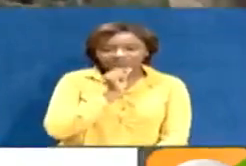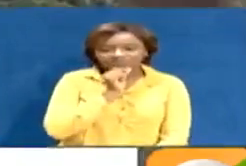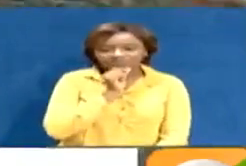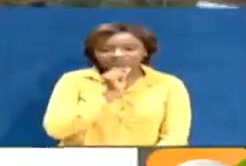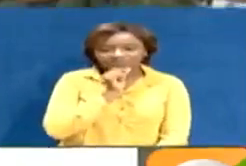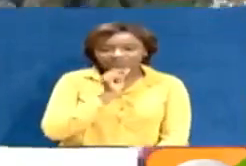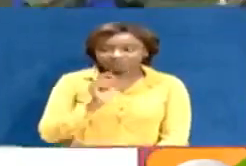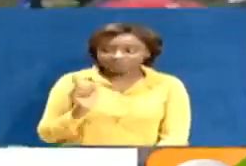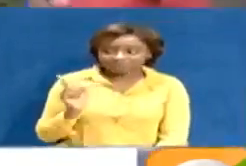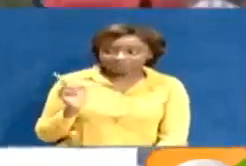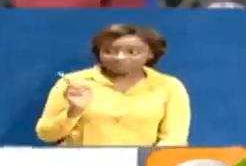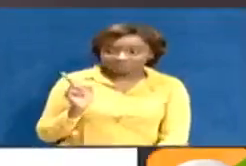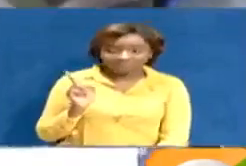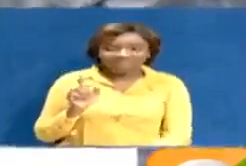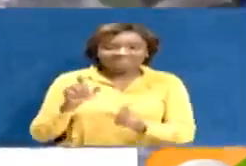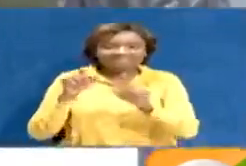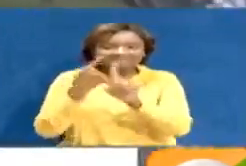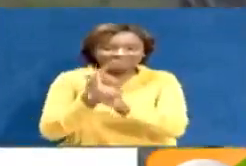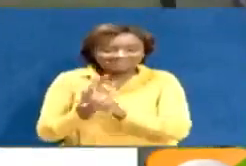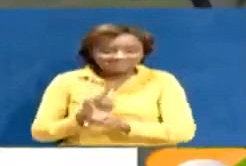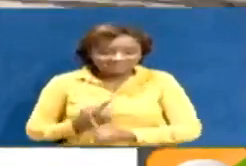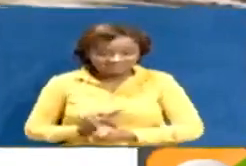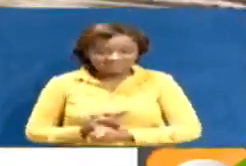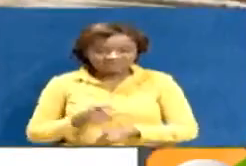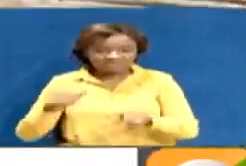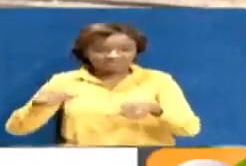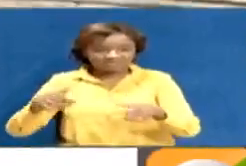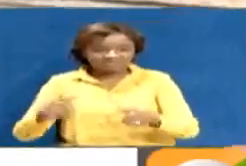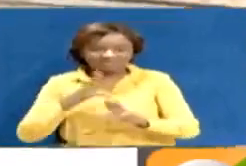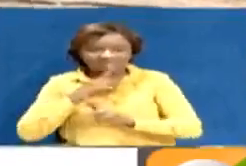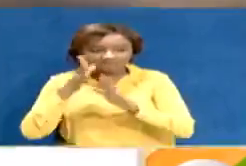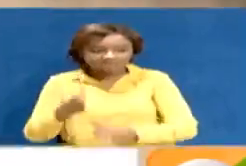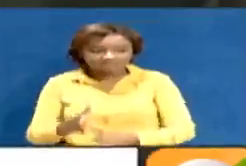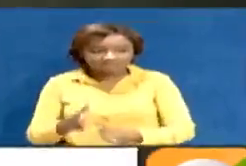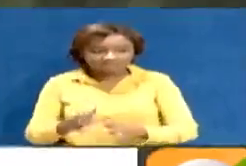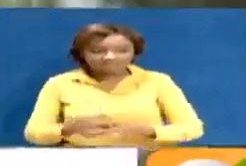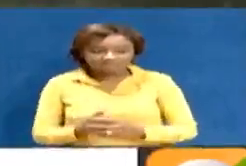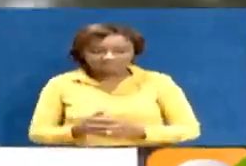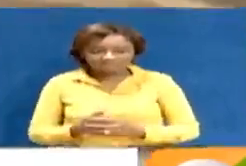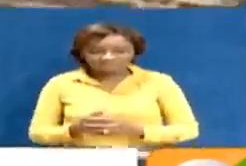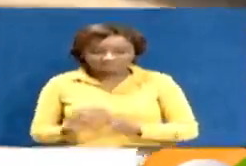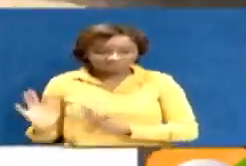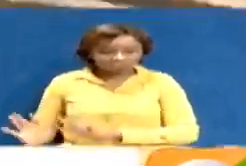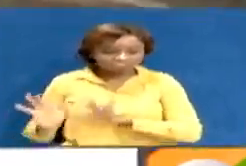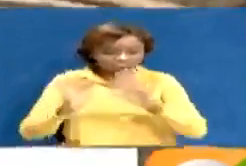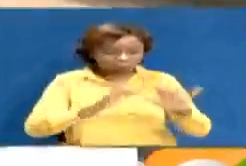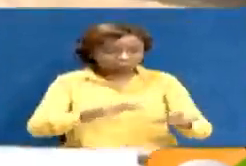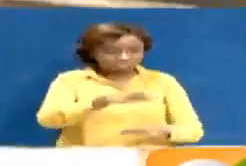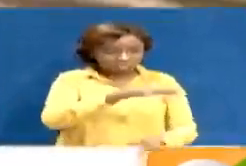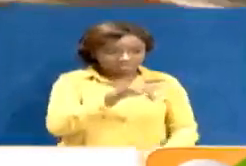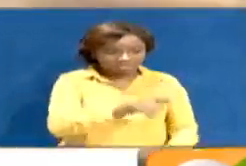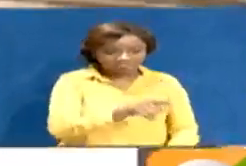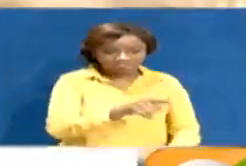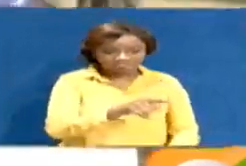What journalists drawn from different media houses in Embu County thought would be a normal day at work telling stories quickly